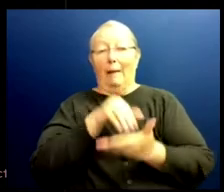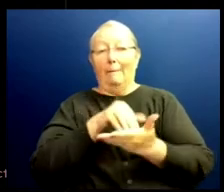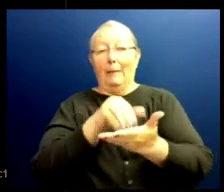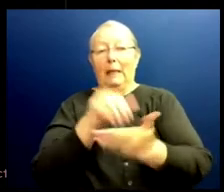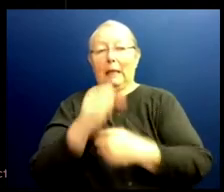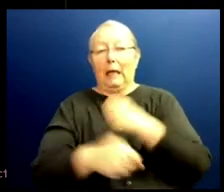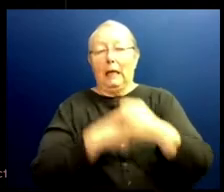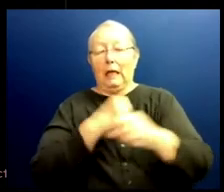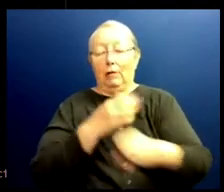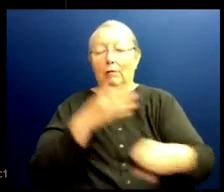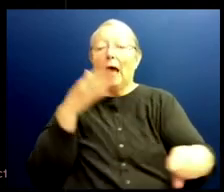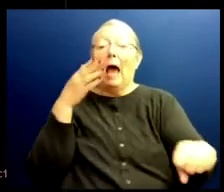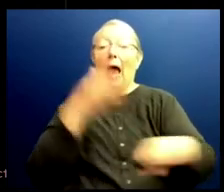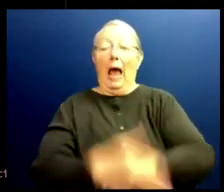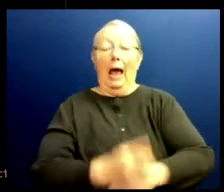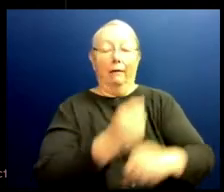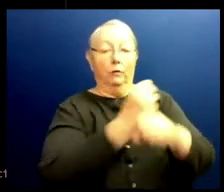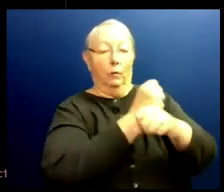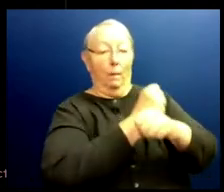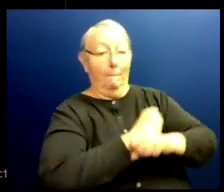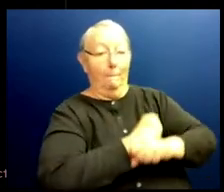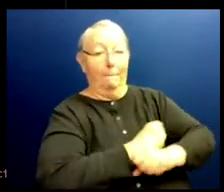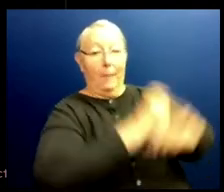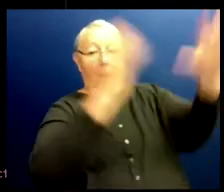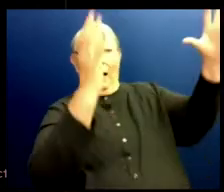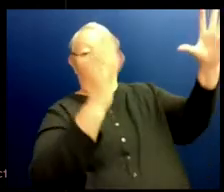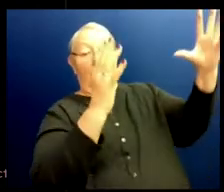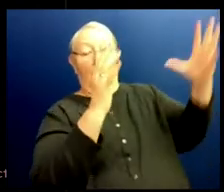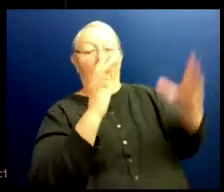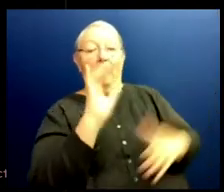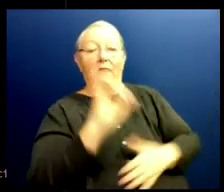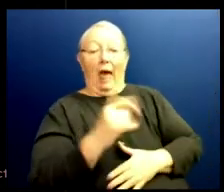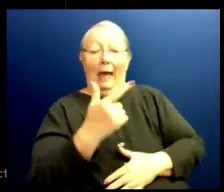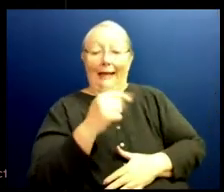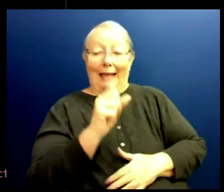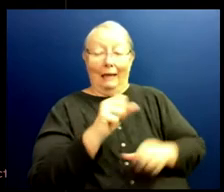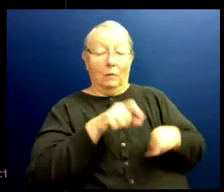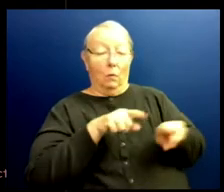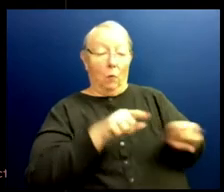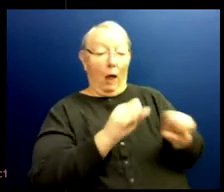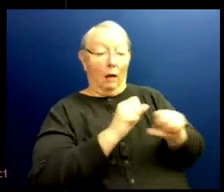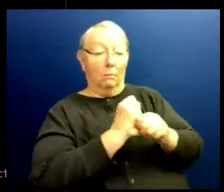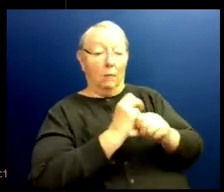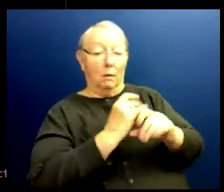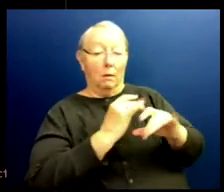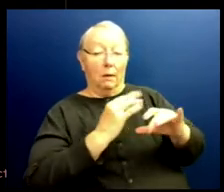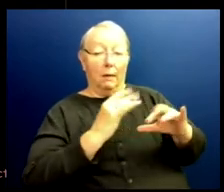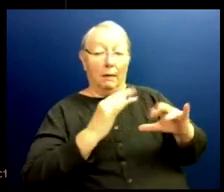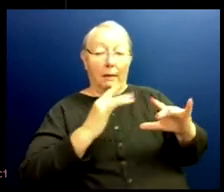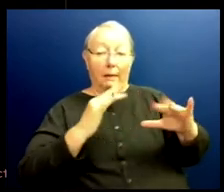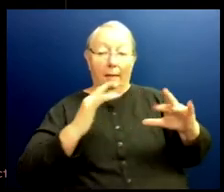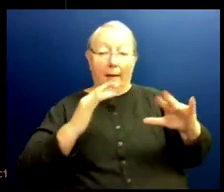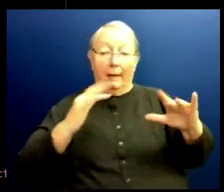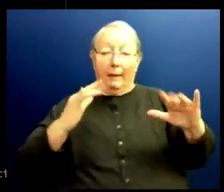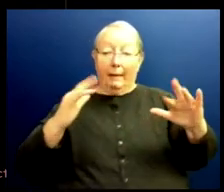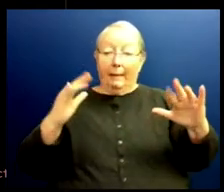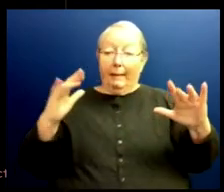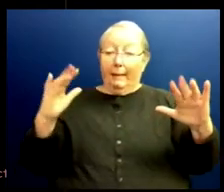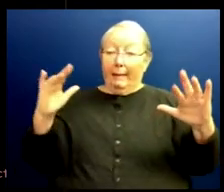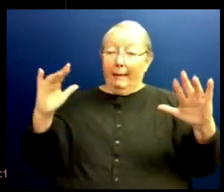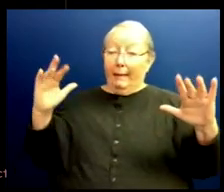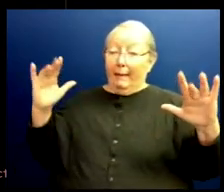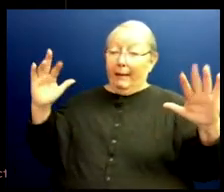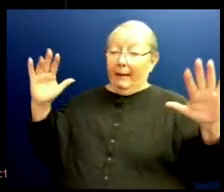And follow this gas as it expands under the influence of gravity and cools off,